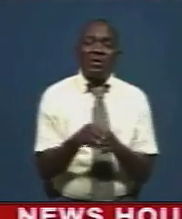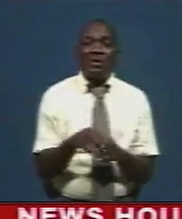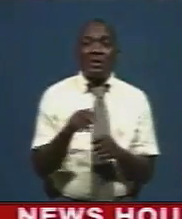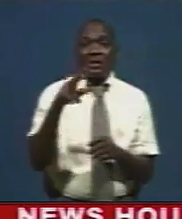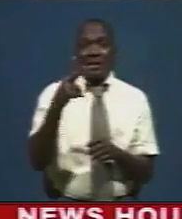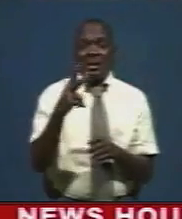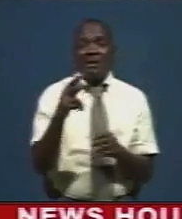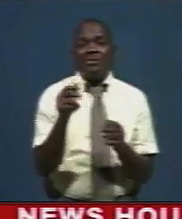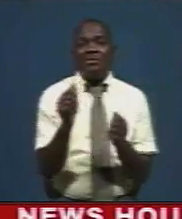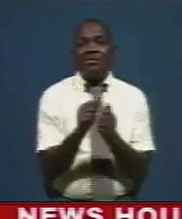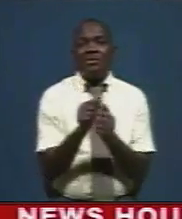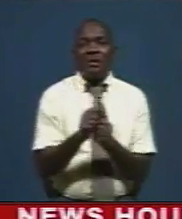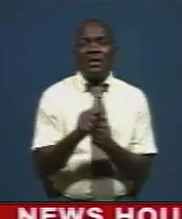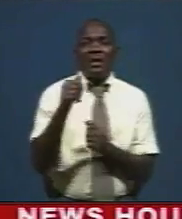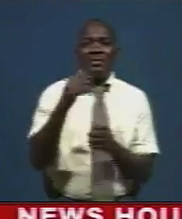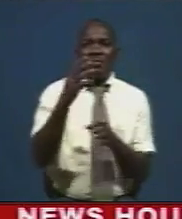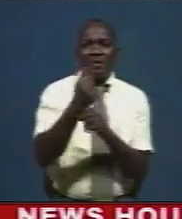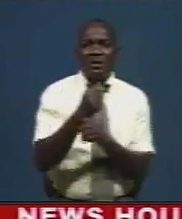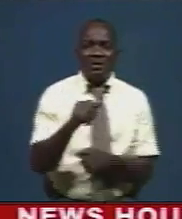third with